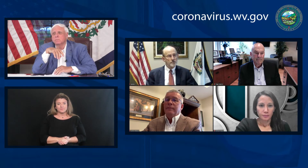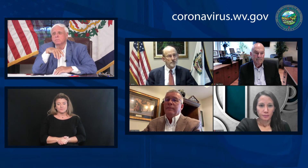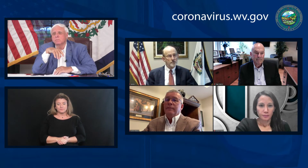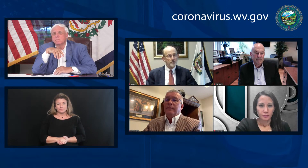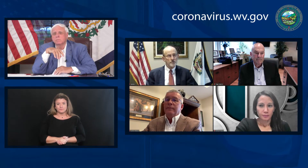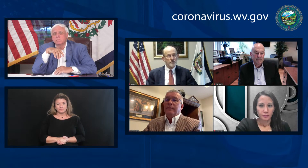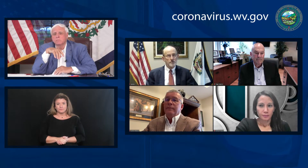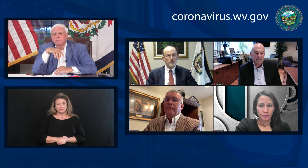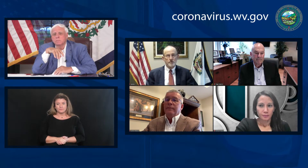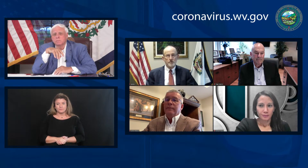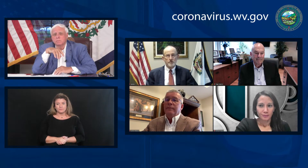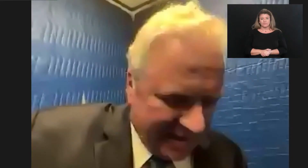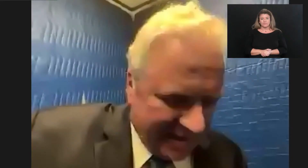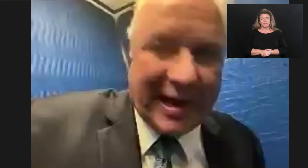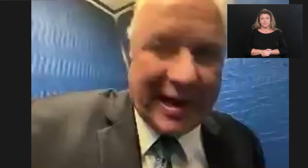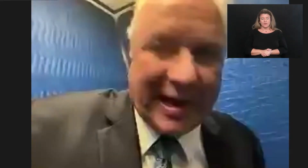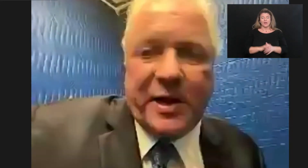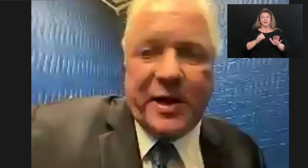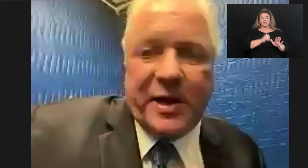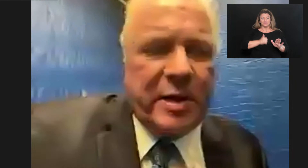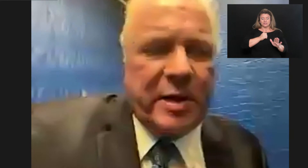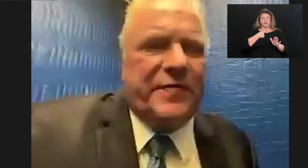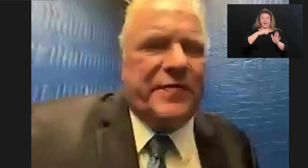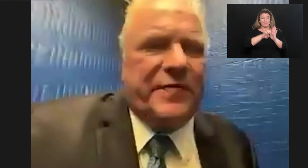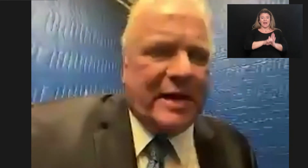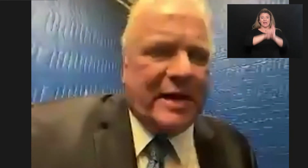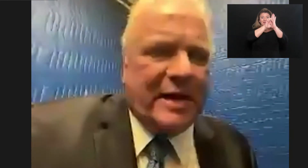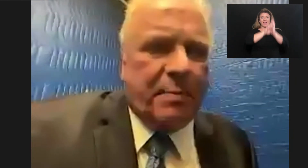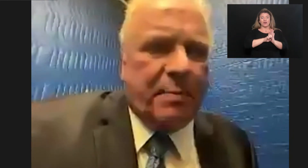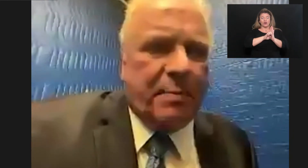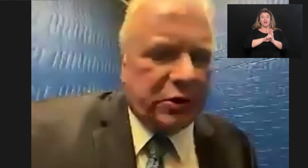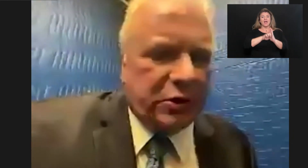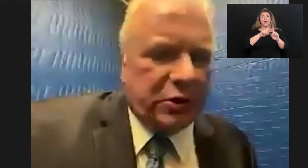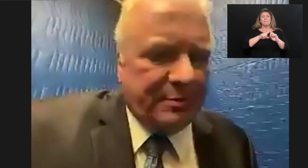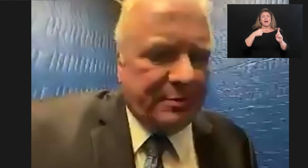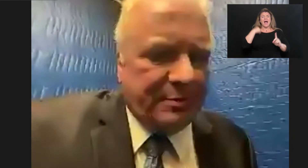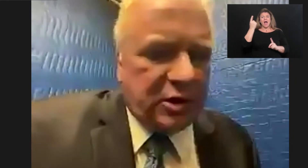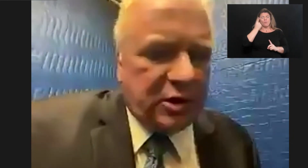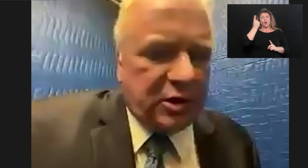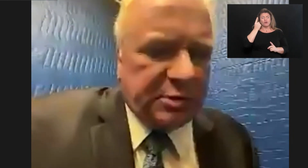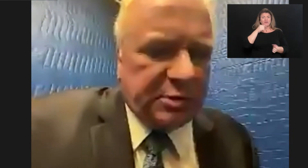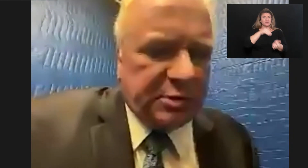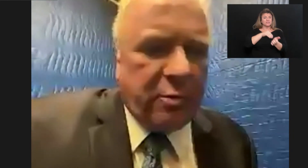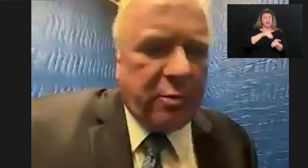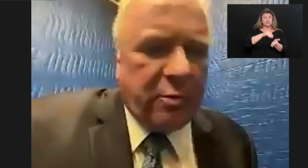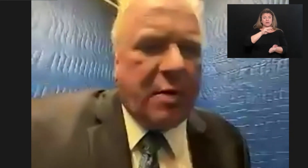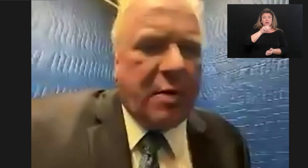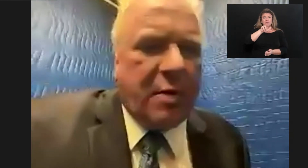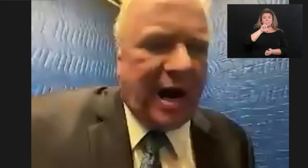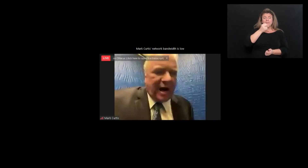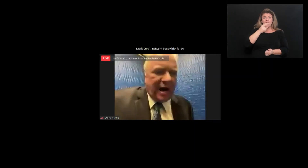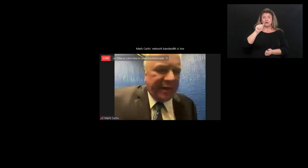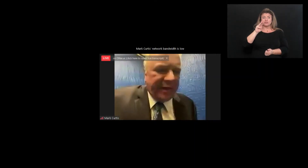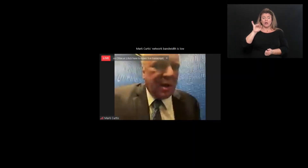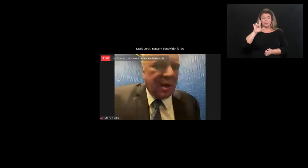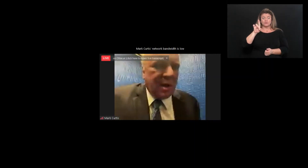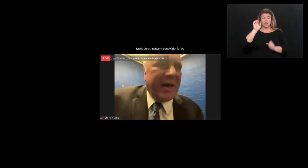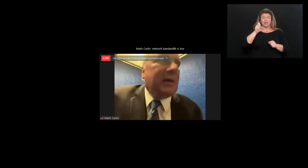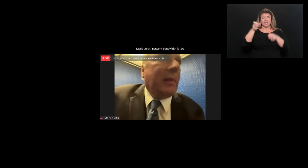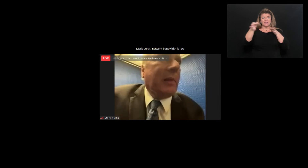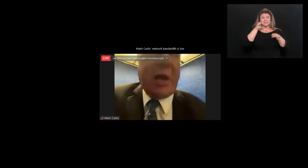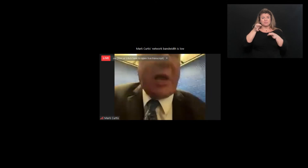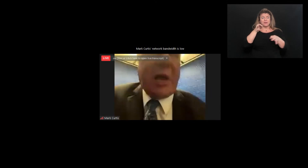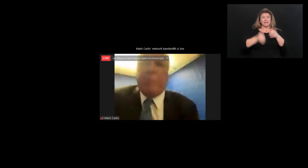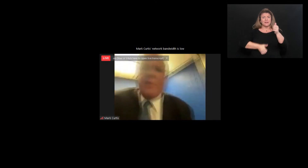Good panel. I'm in the elevator at the Capitol. I hope you can hear me, but I'm wondering if the doctors, Marsh or Amjad, could explain what the most common